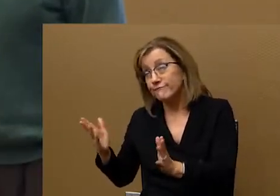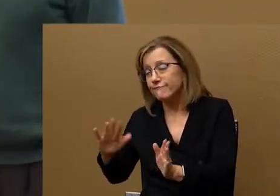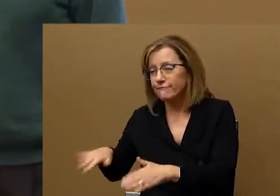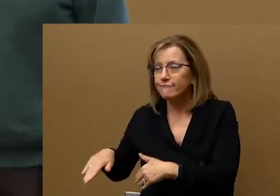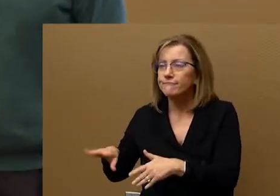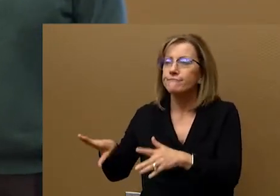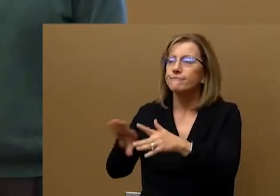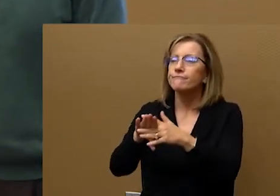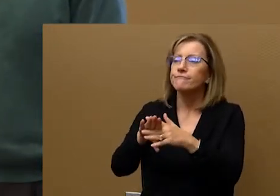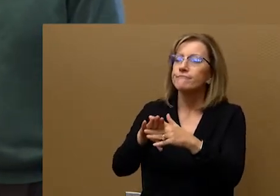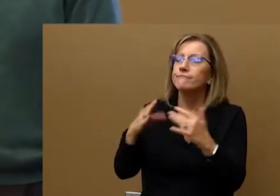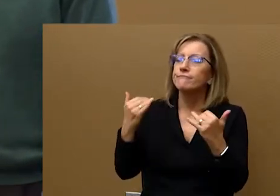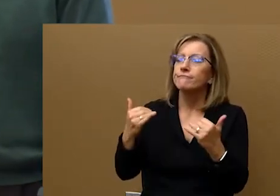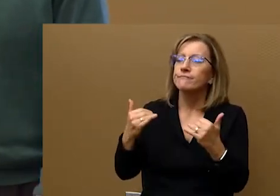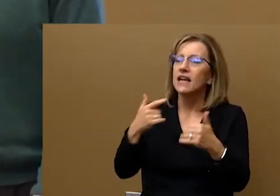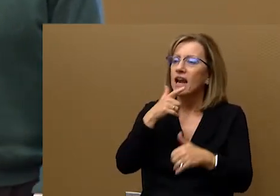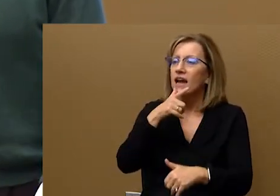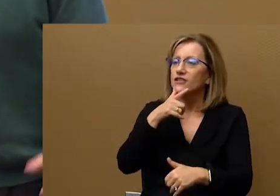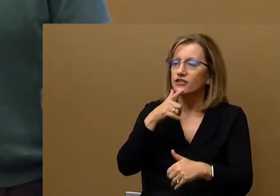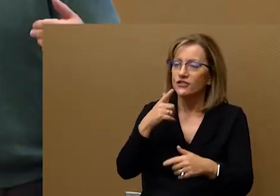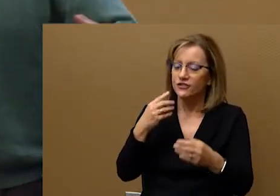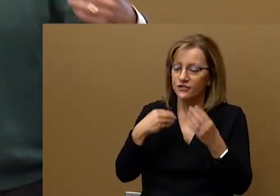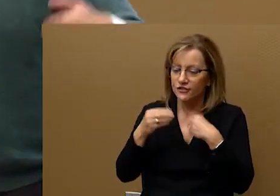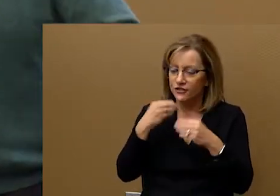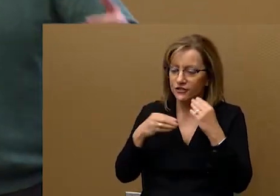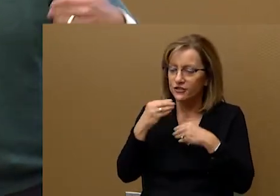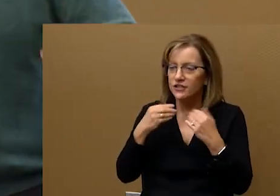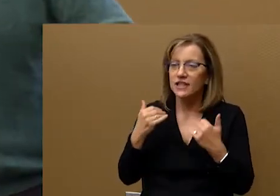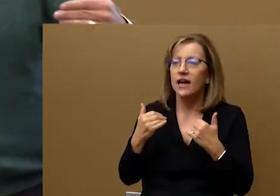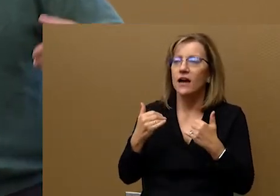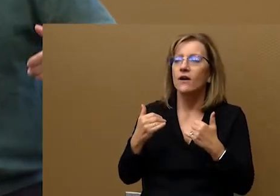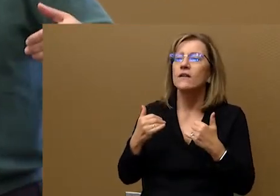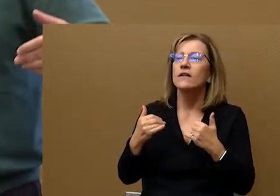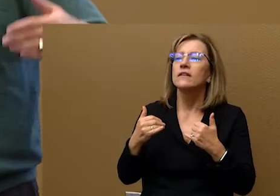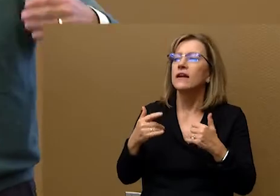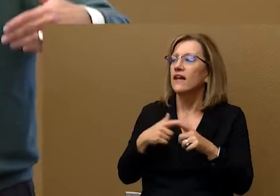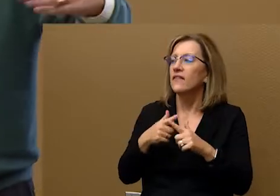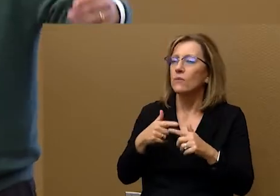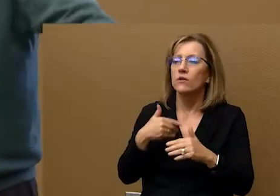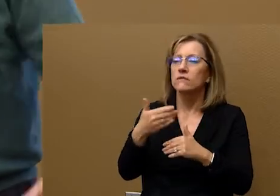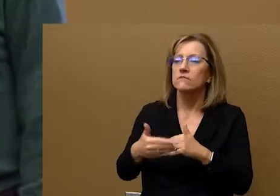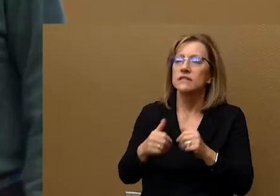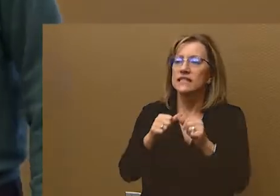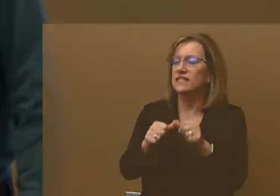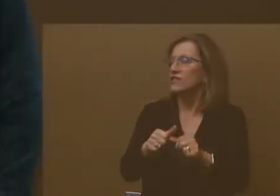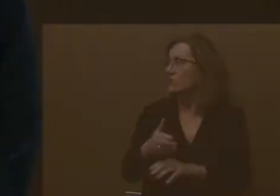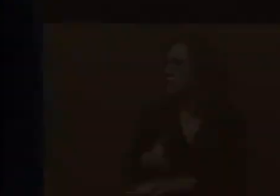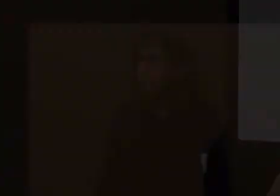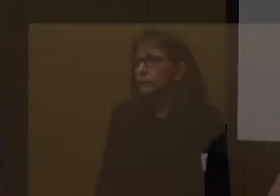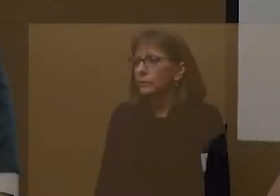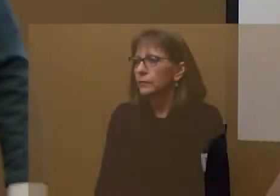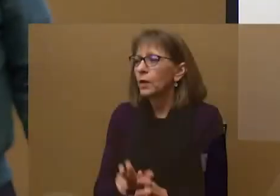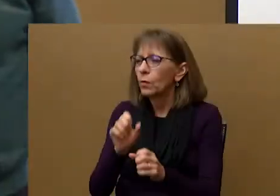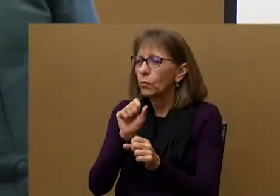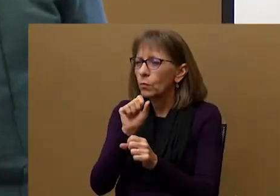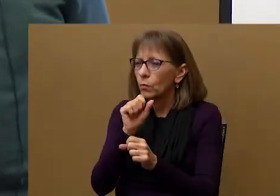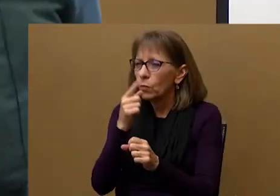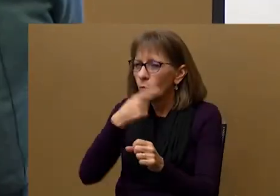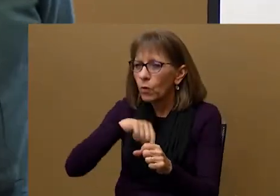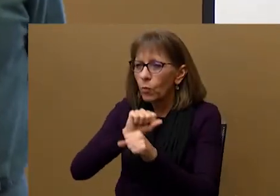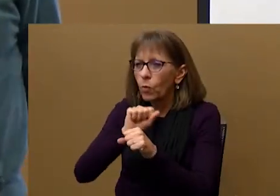so we should stop now for lunch. When we come back, we'll process that a little bit and then go on to the next 2 steps.